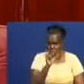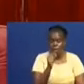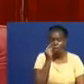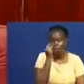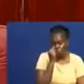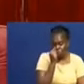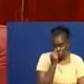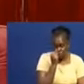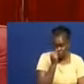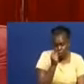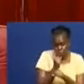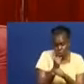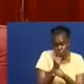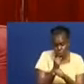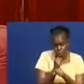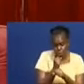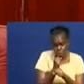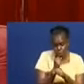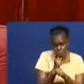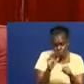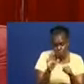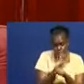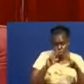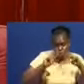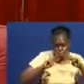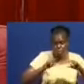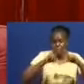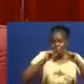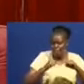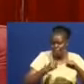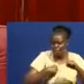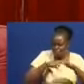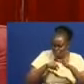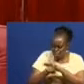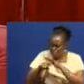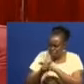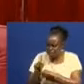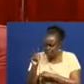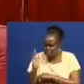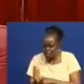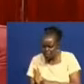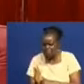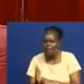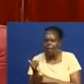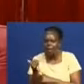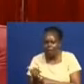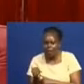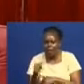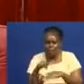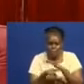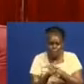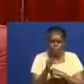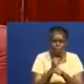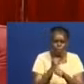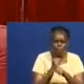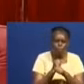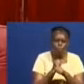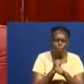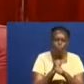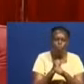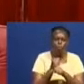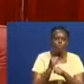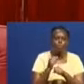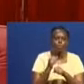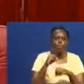Sudan when we were doing the comprehensive peace agreement. I visited as a minister, as a young minister, to go and do what was called a